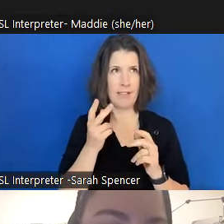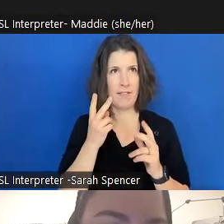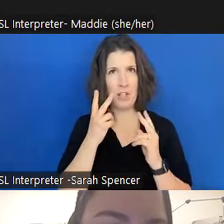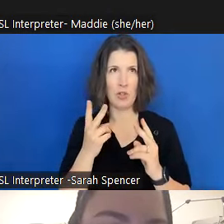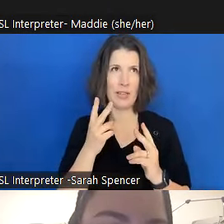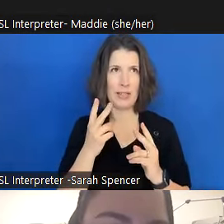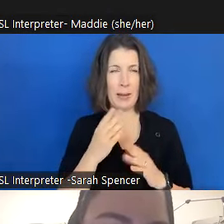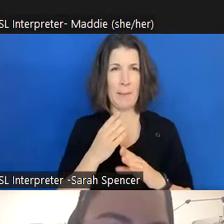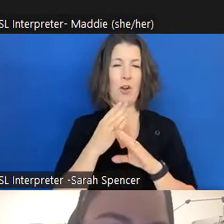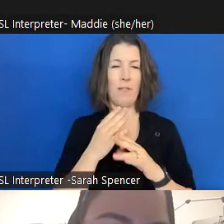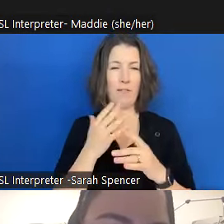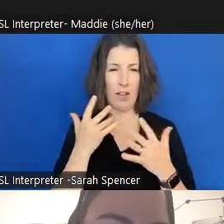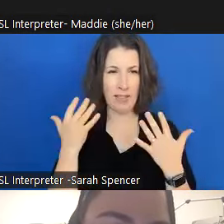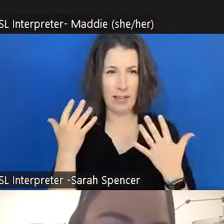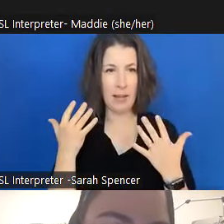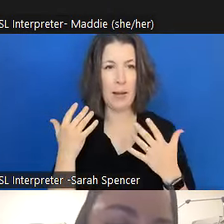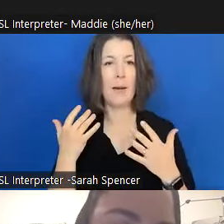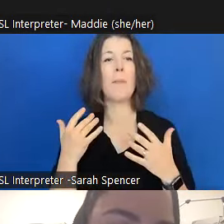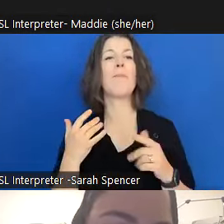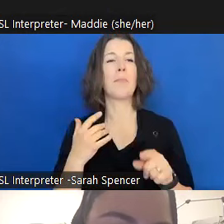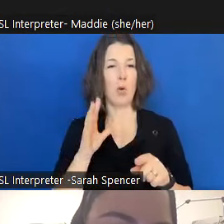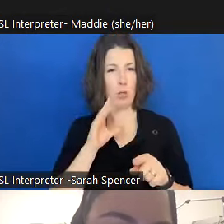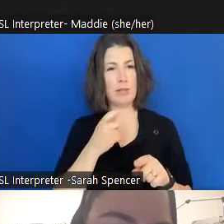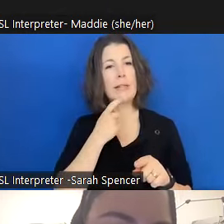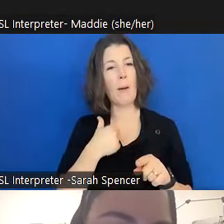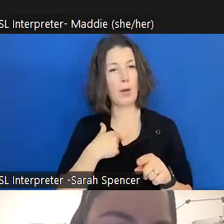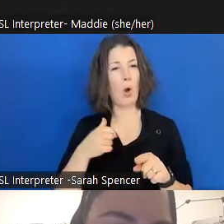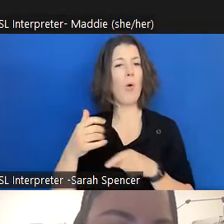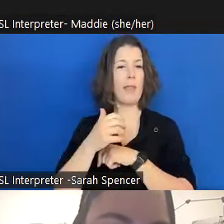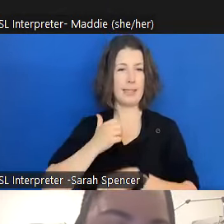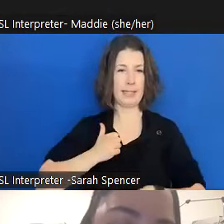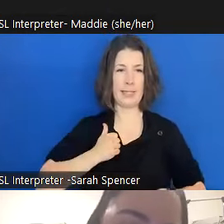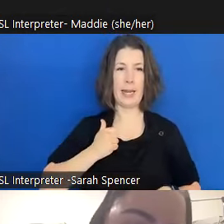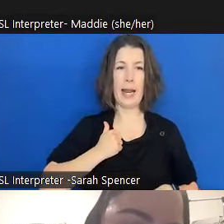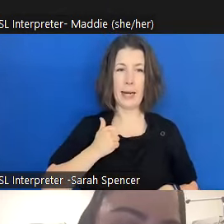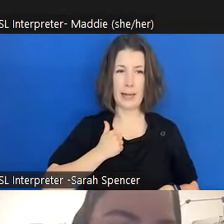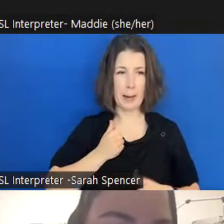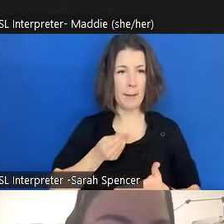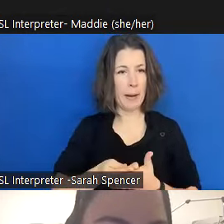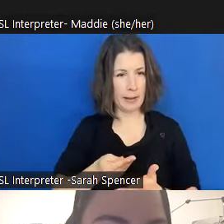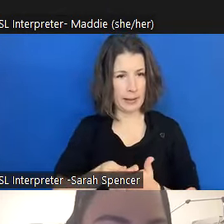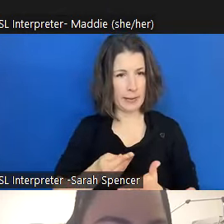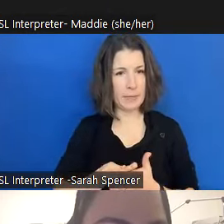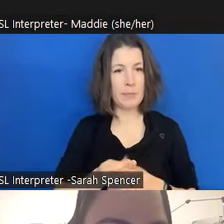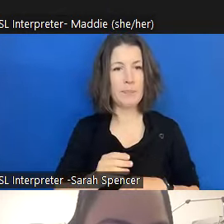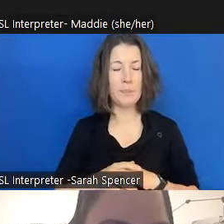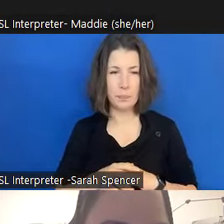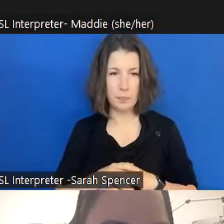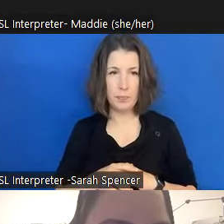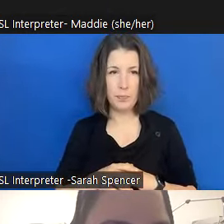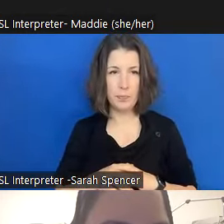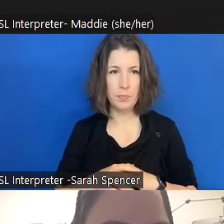So, but in a minute, it'll show Canadian money, which is a little bit easier for our visually impaired patients.